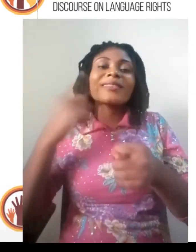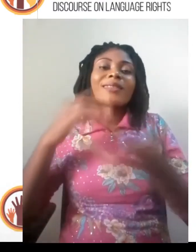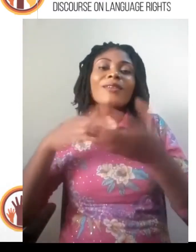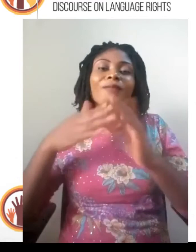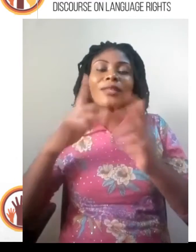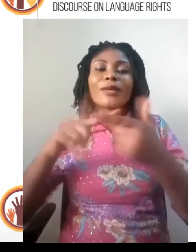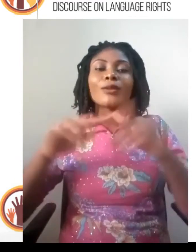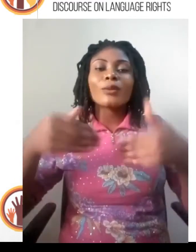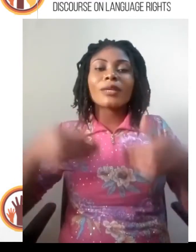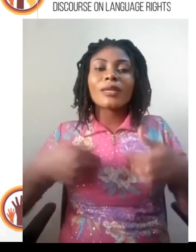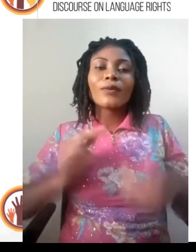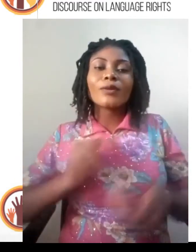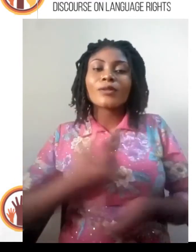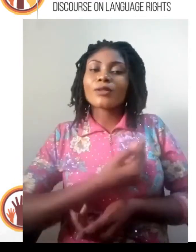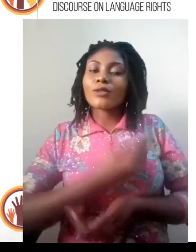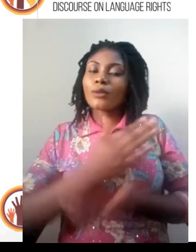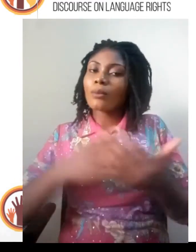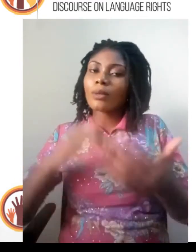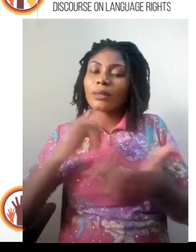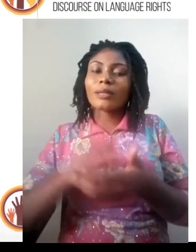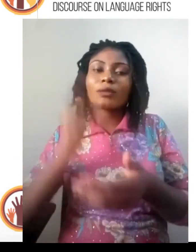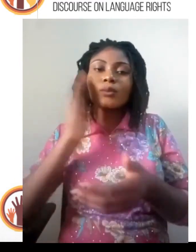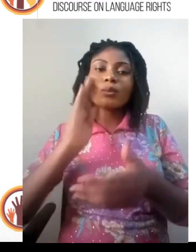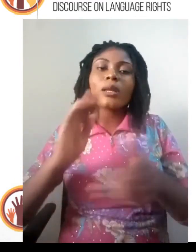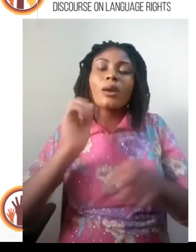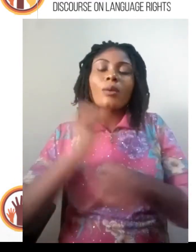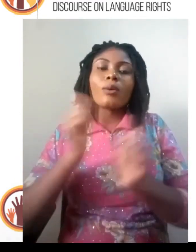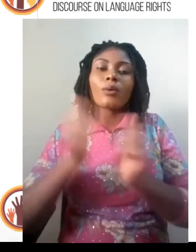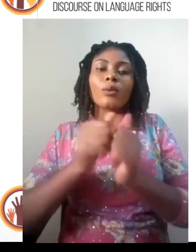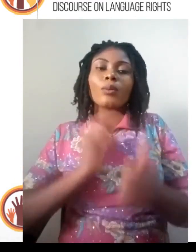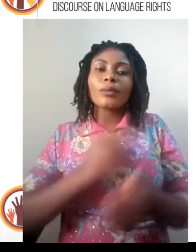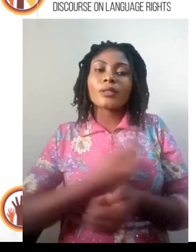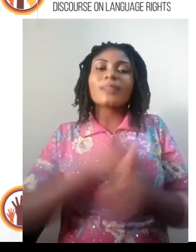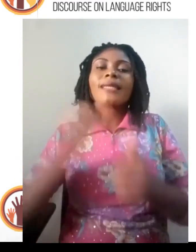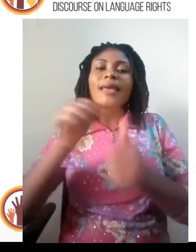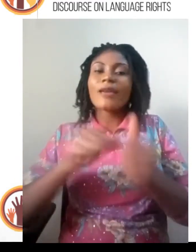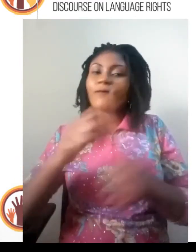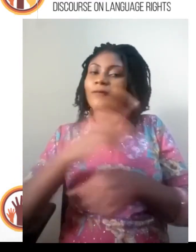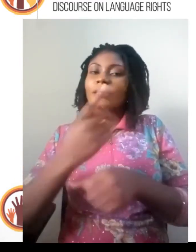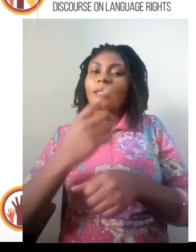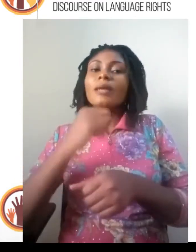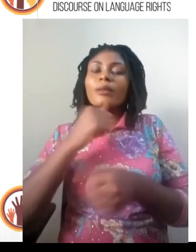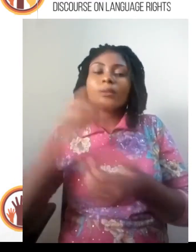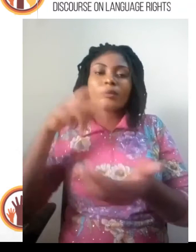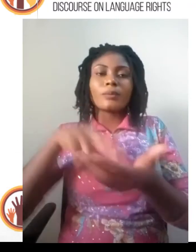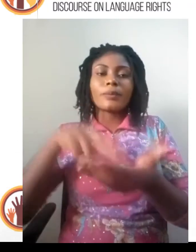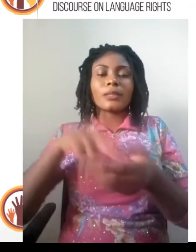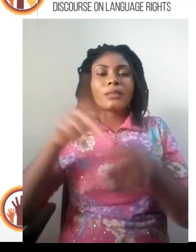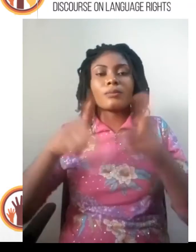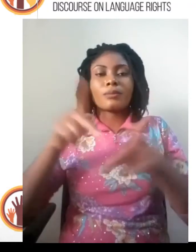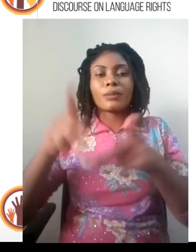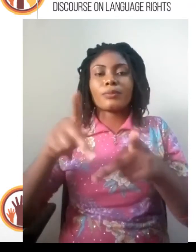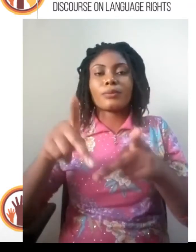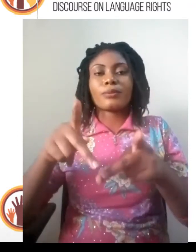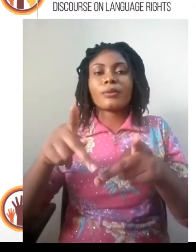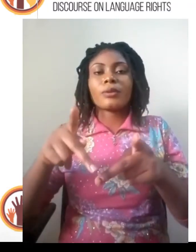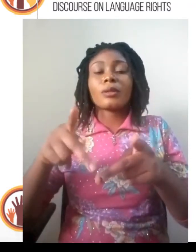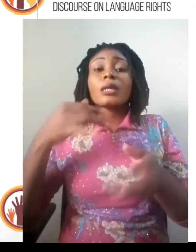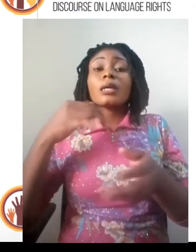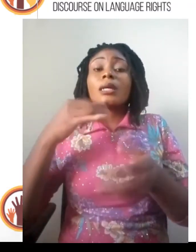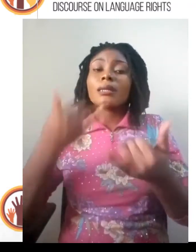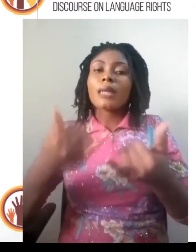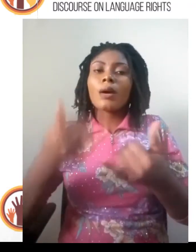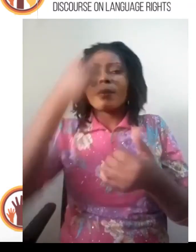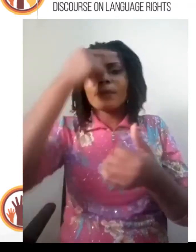people. So it is a little bit delicate. And it is because of the delicacy of this